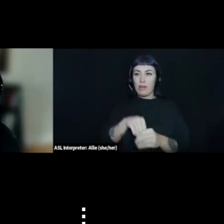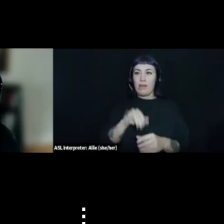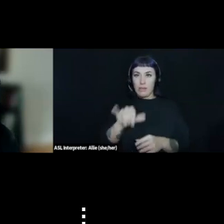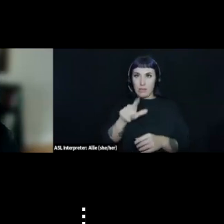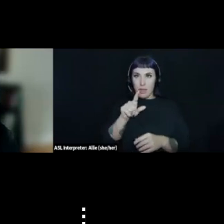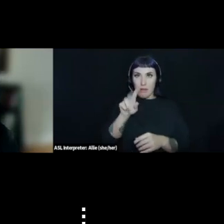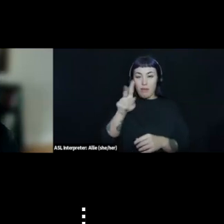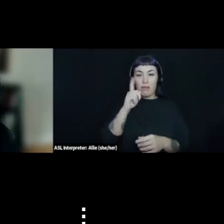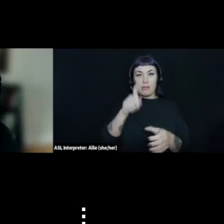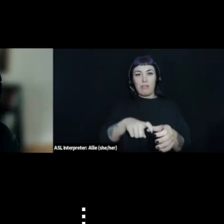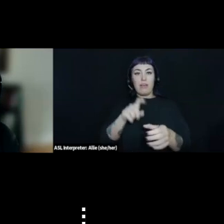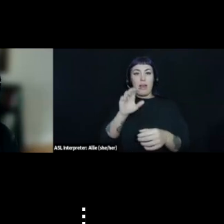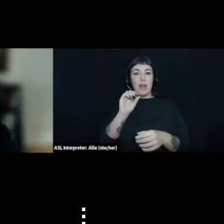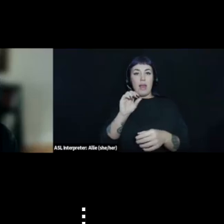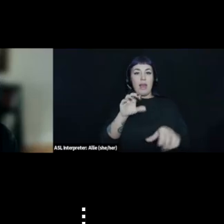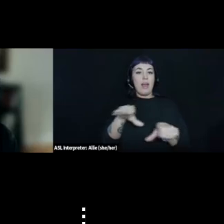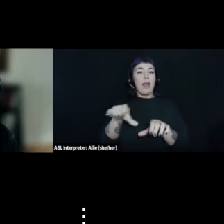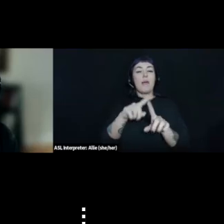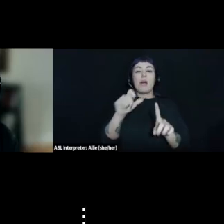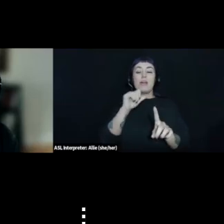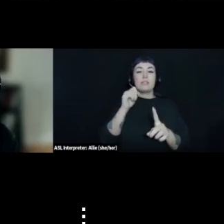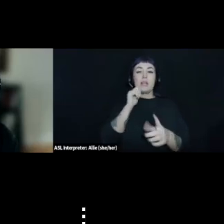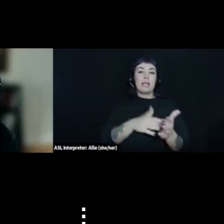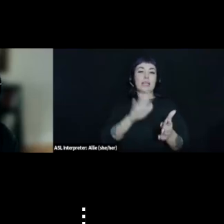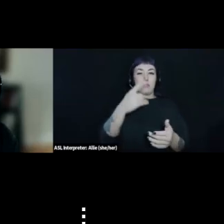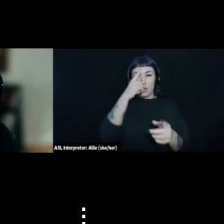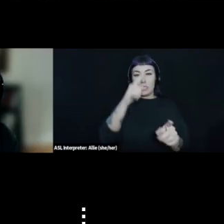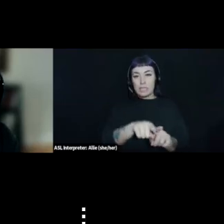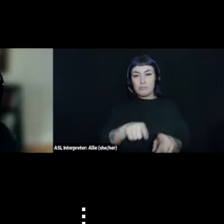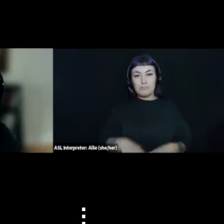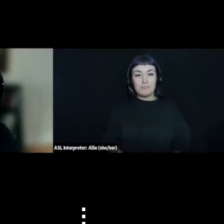that act, but we're not violating somebody's consent.